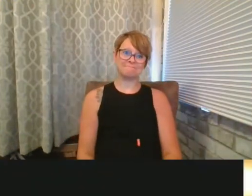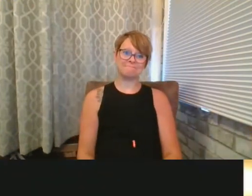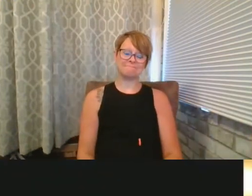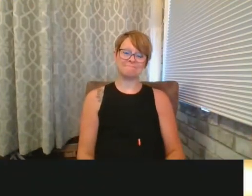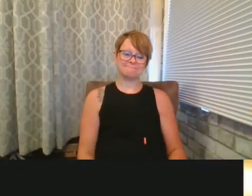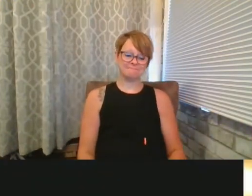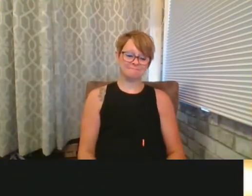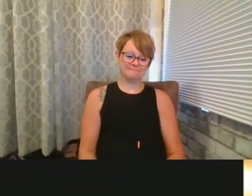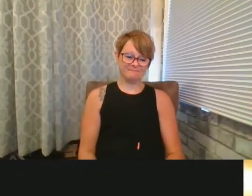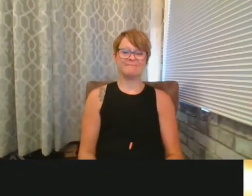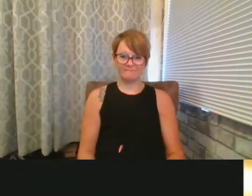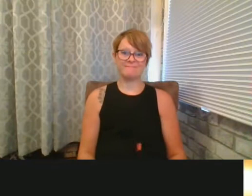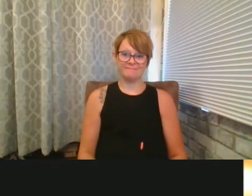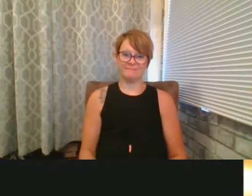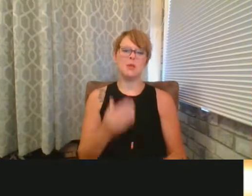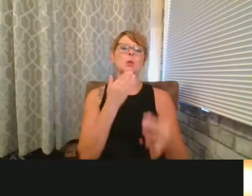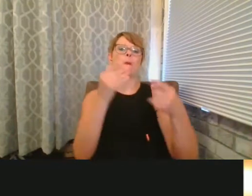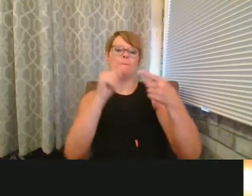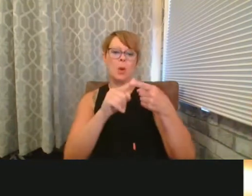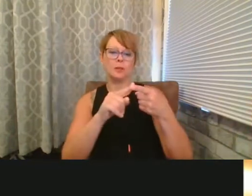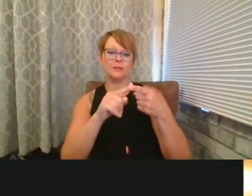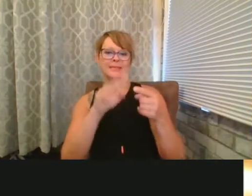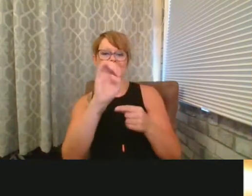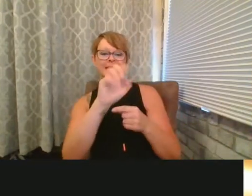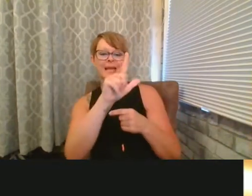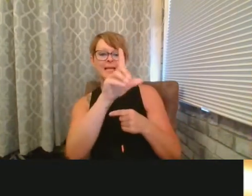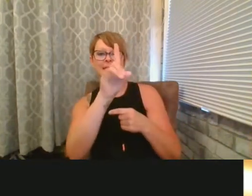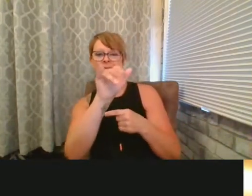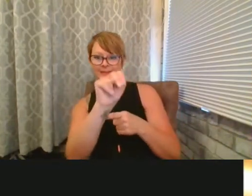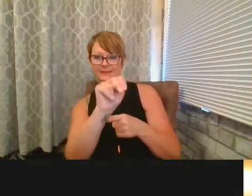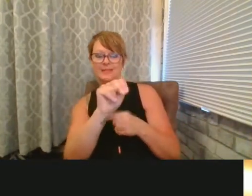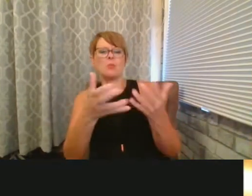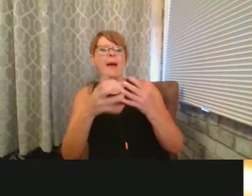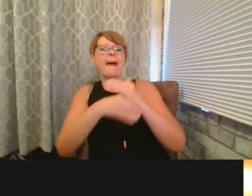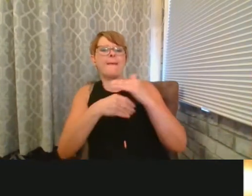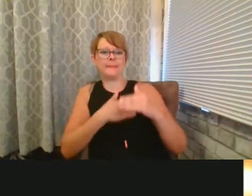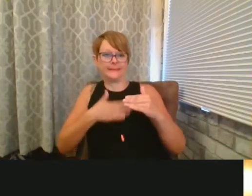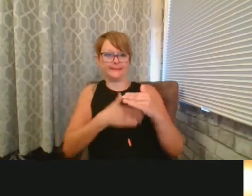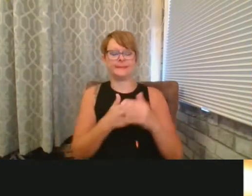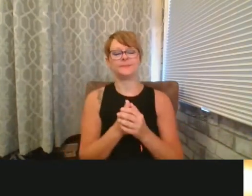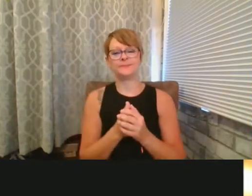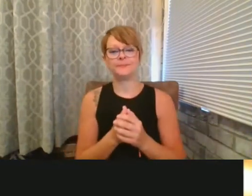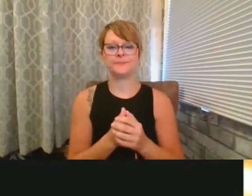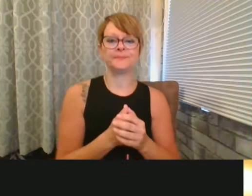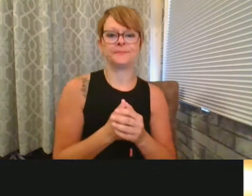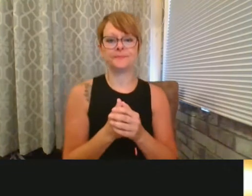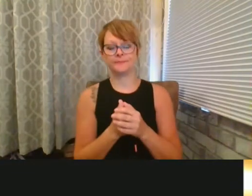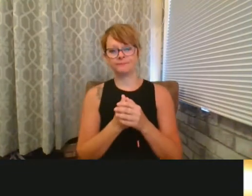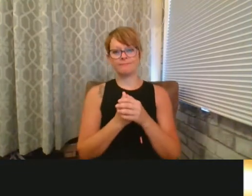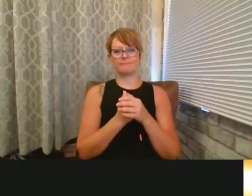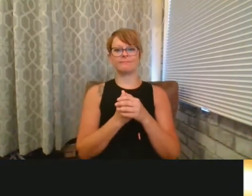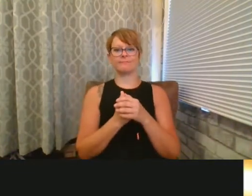Yeah, great point. I would like to add something as well. Yes, the immigrants